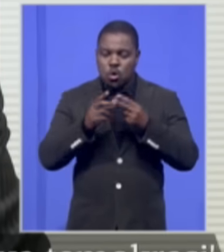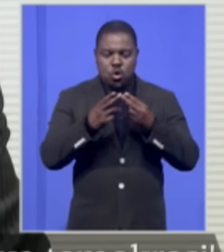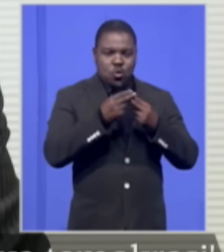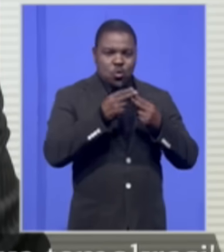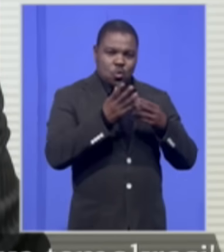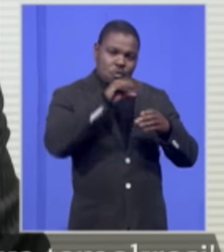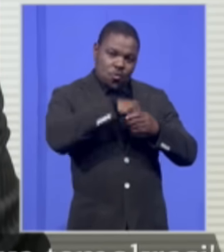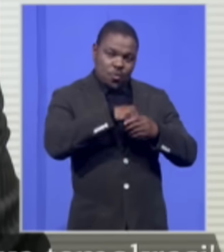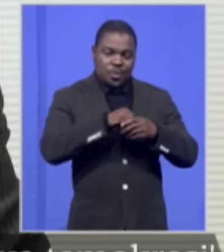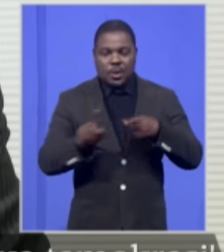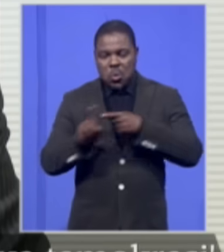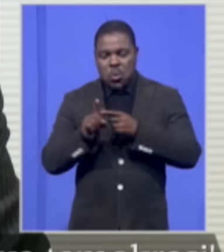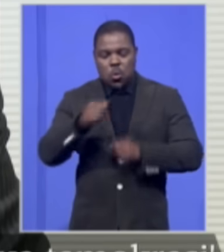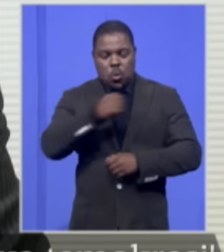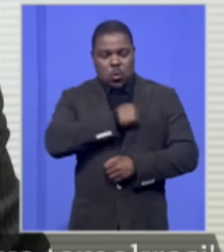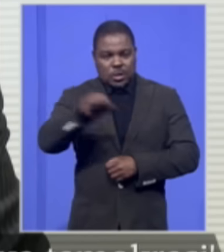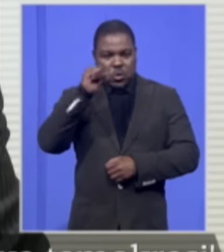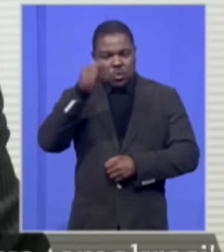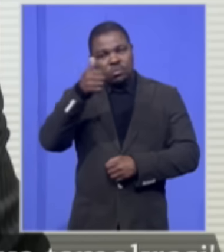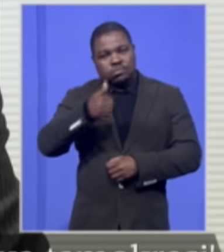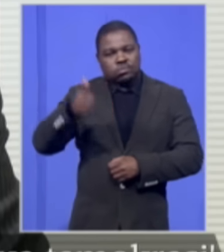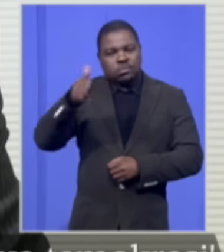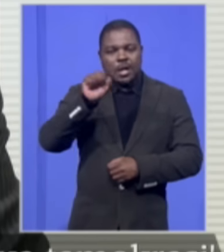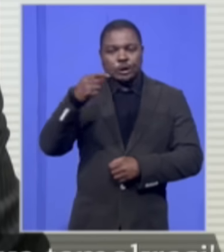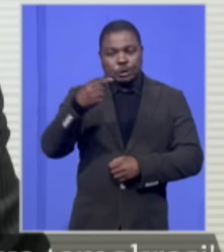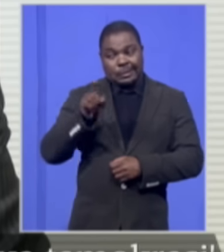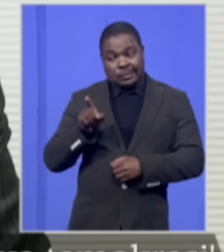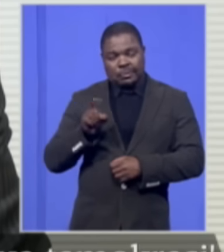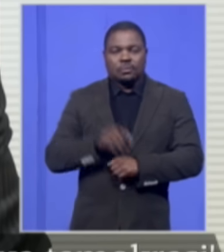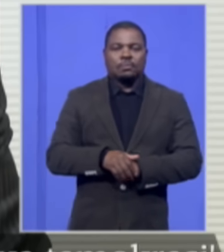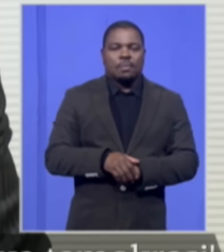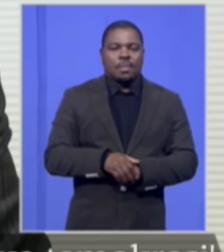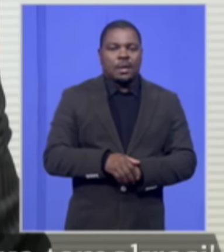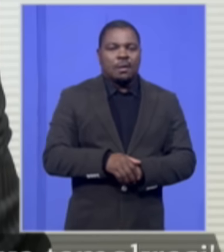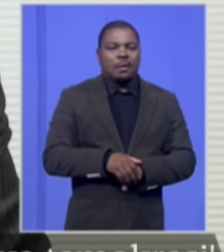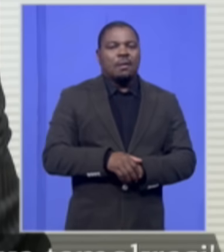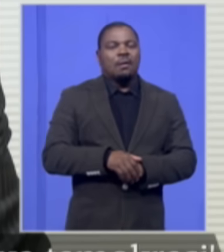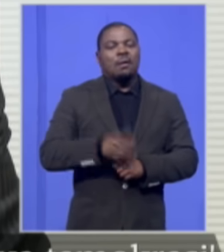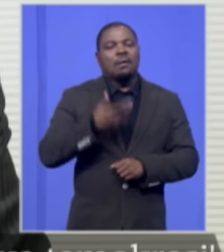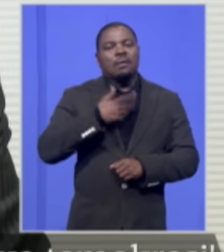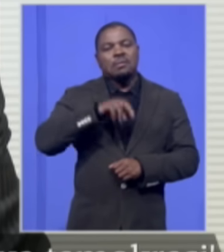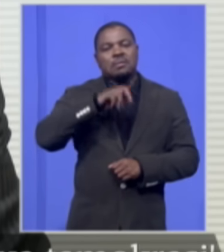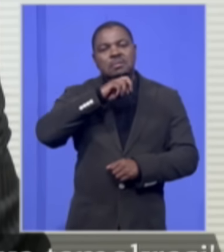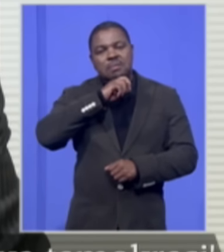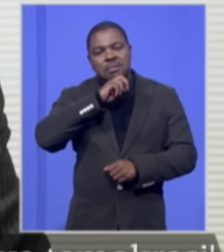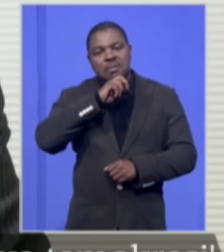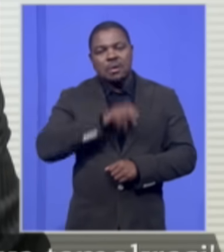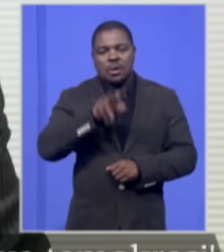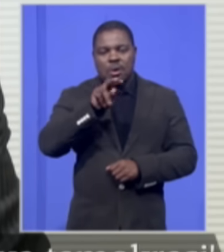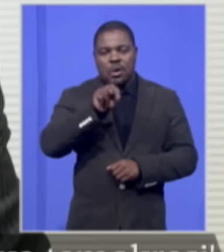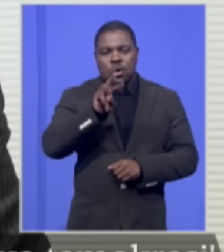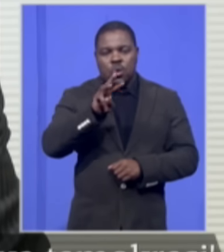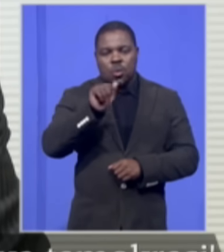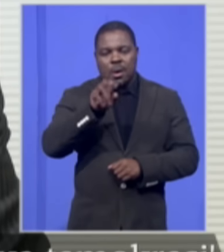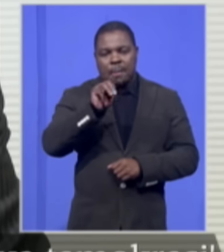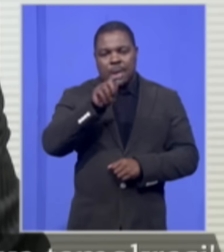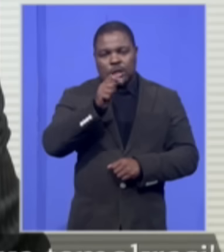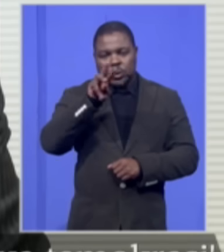unionist and former COSATU General Secretary. Hosi Philia Mwamitwa, traditional